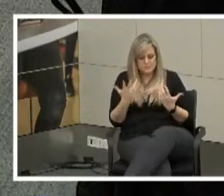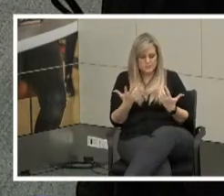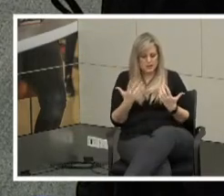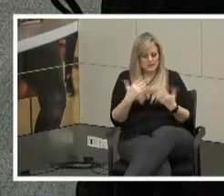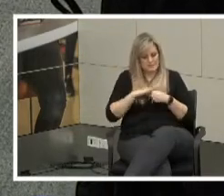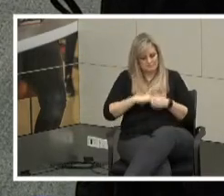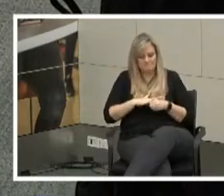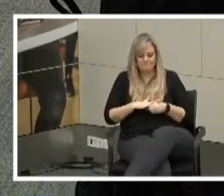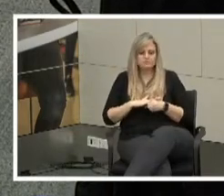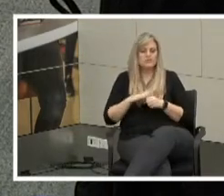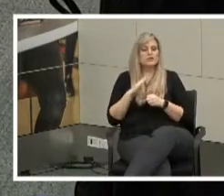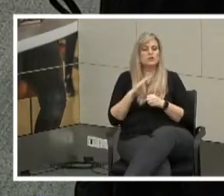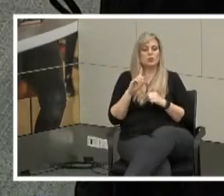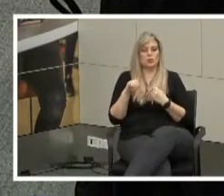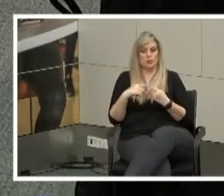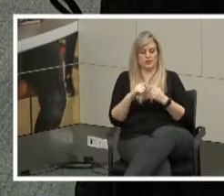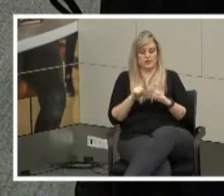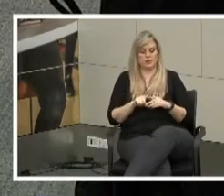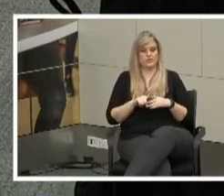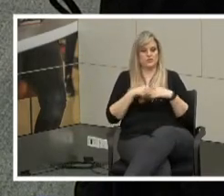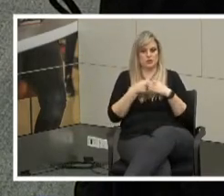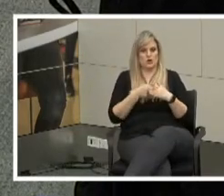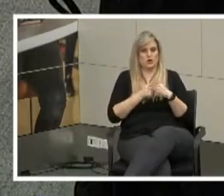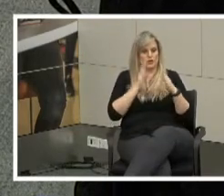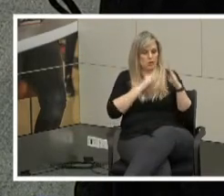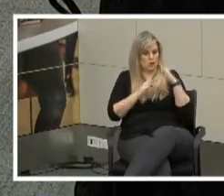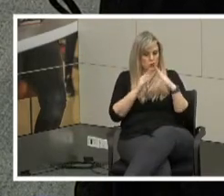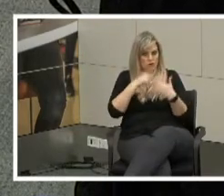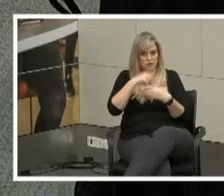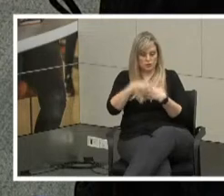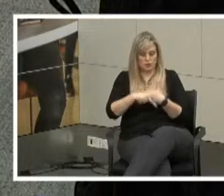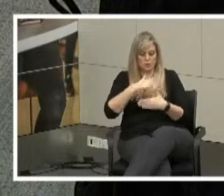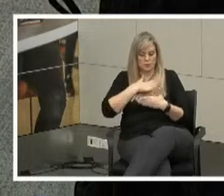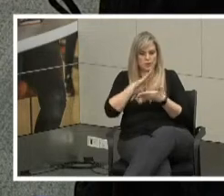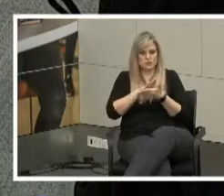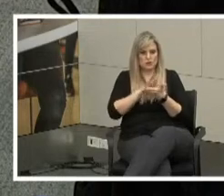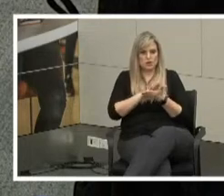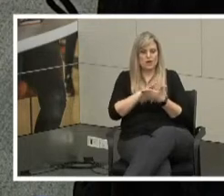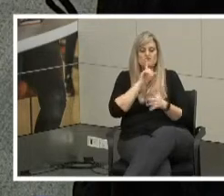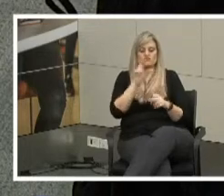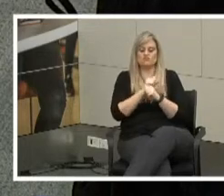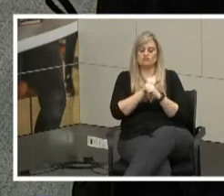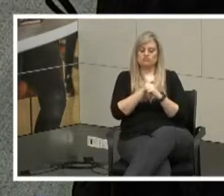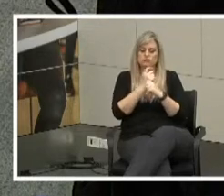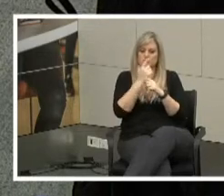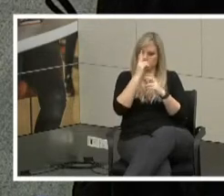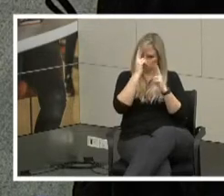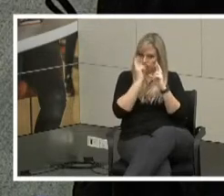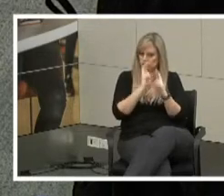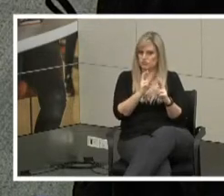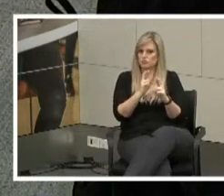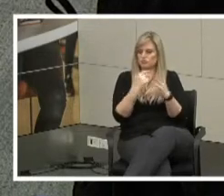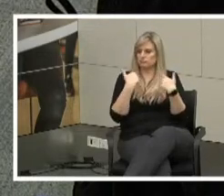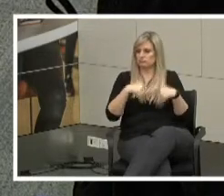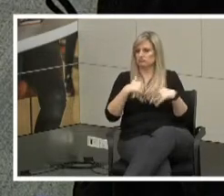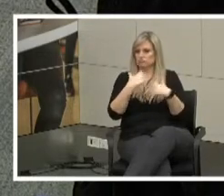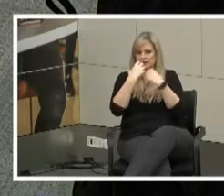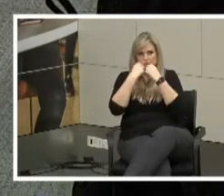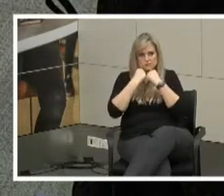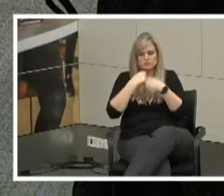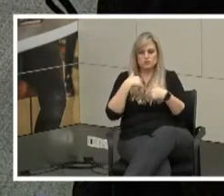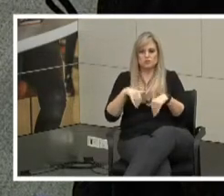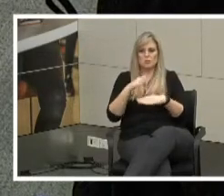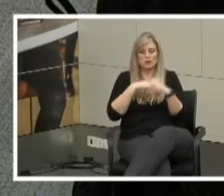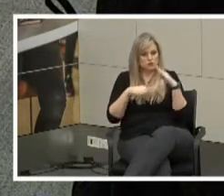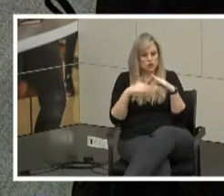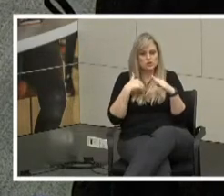distress when I came to to the karate program at my school scho I realized I truly admired the martial arts uh it gave me a path and